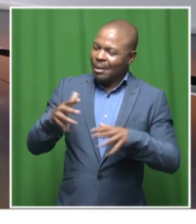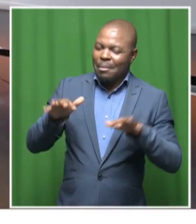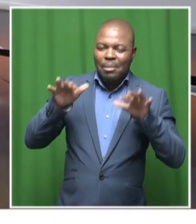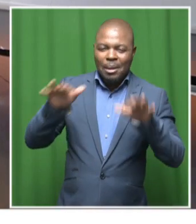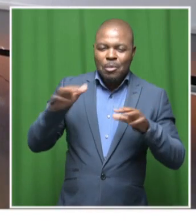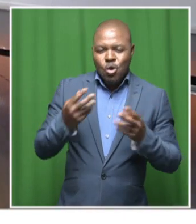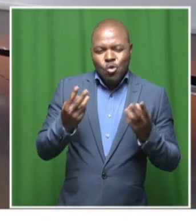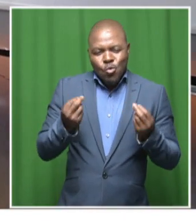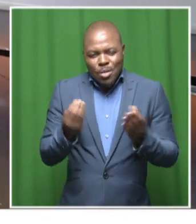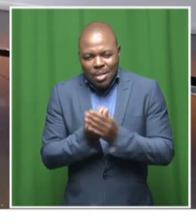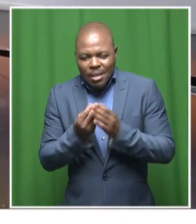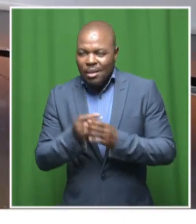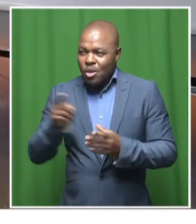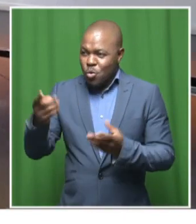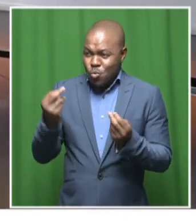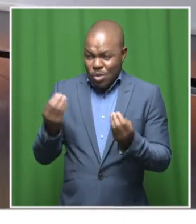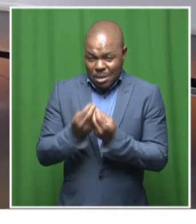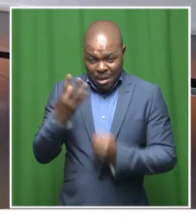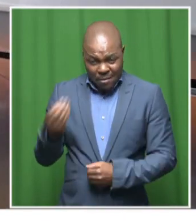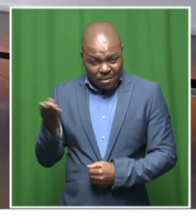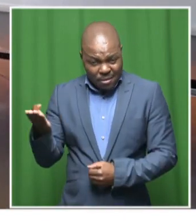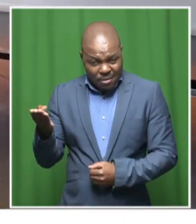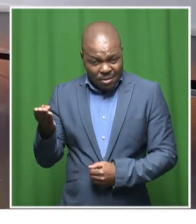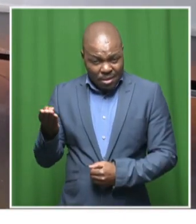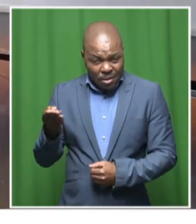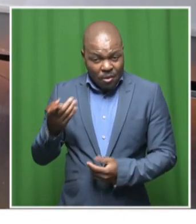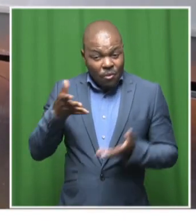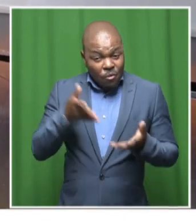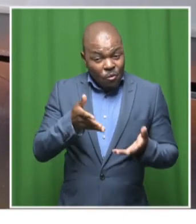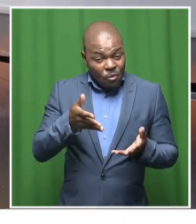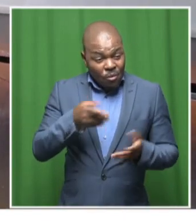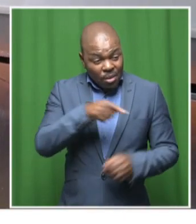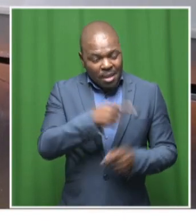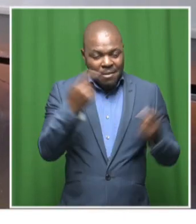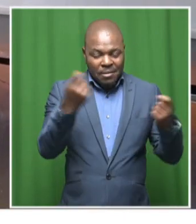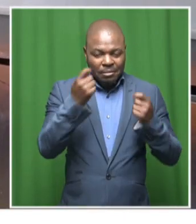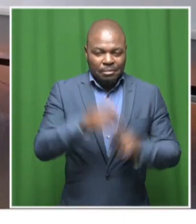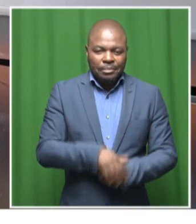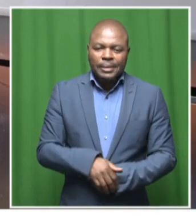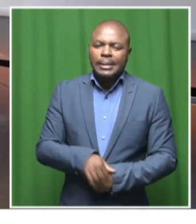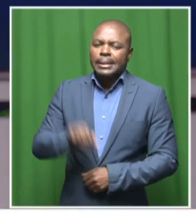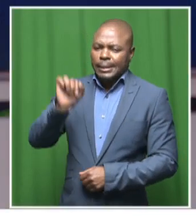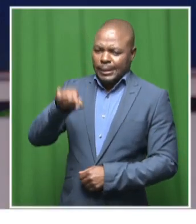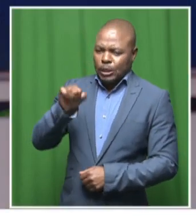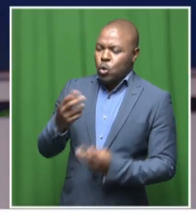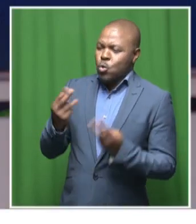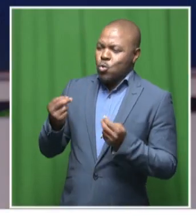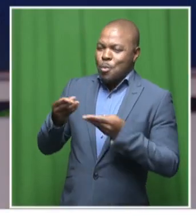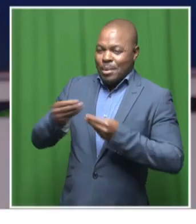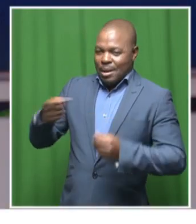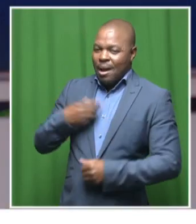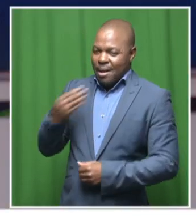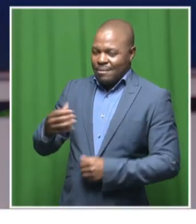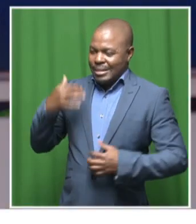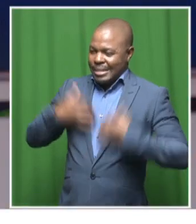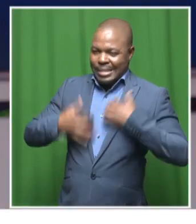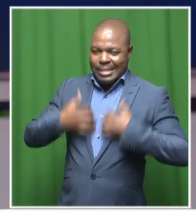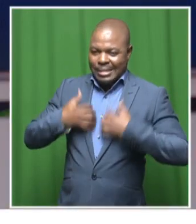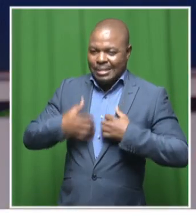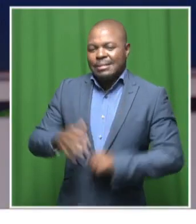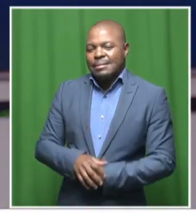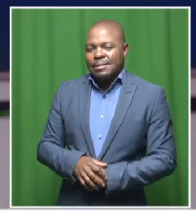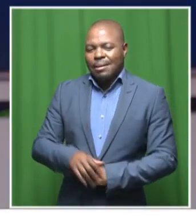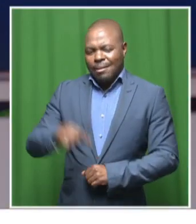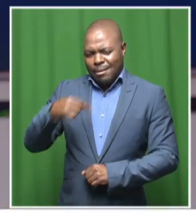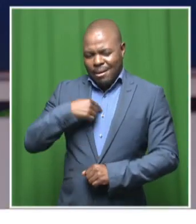material. Do you have anything new planned for this particular festival? Yes, I do have new material, very exciting. And I've